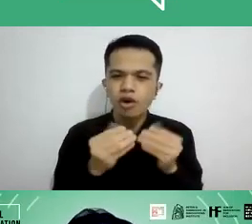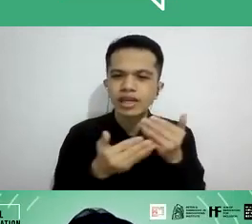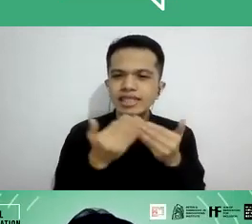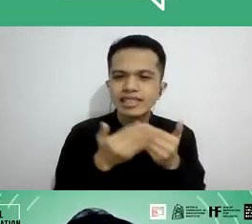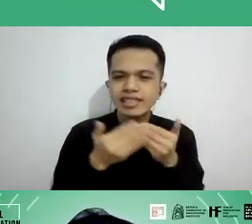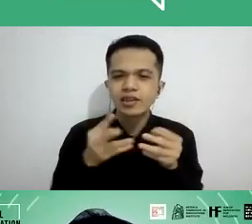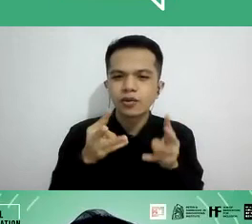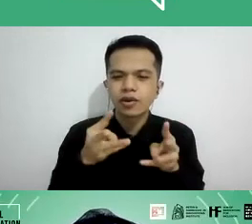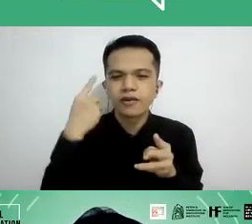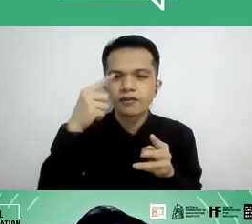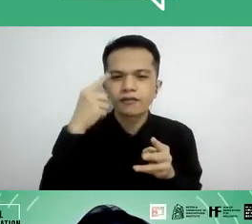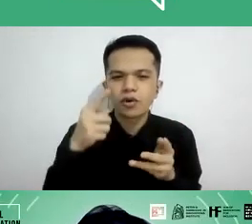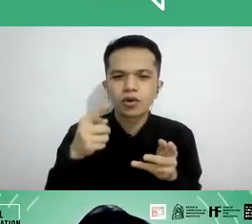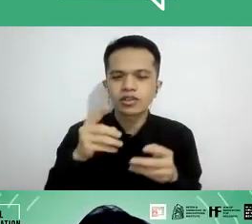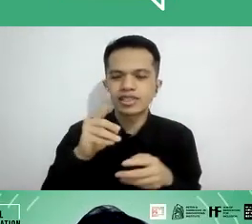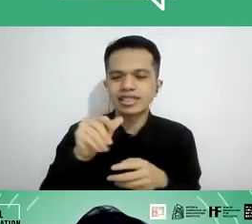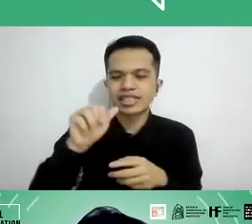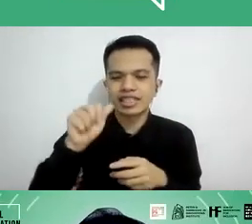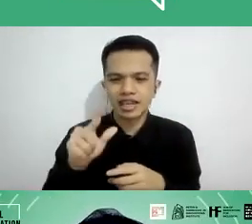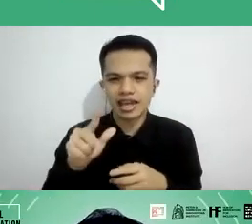easier digital system.